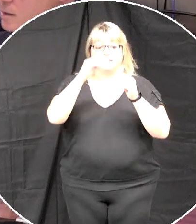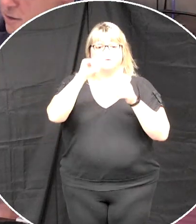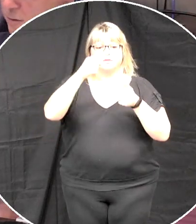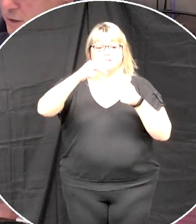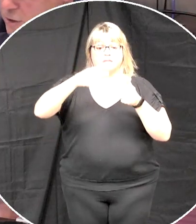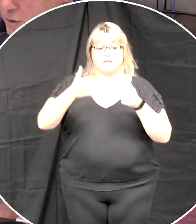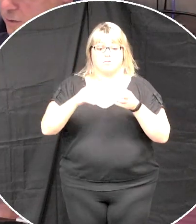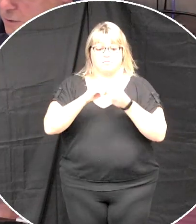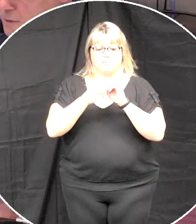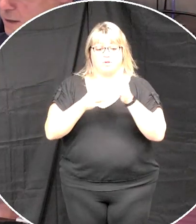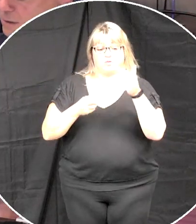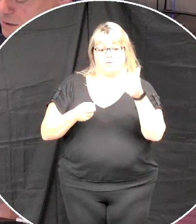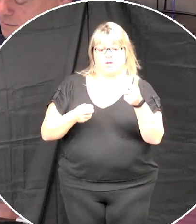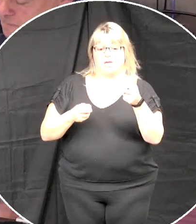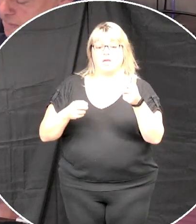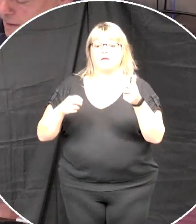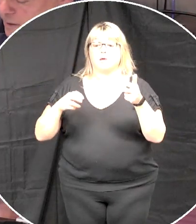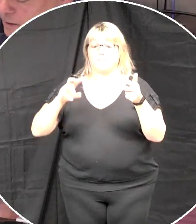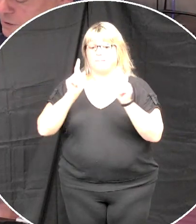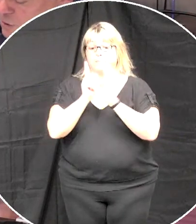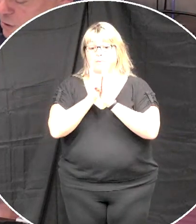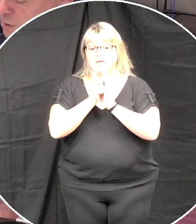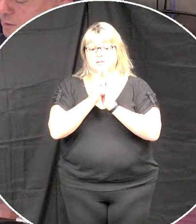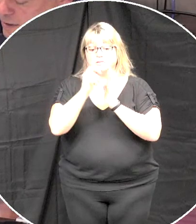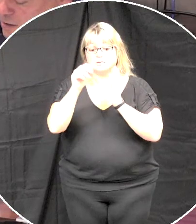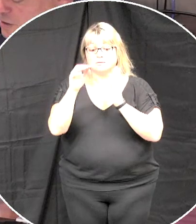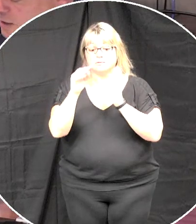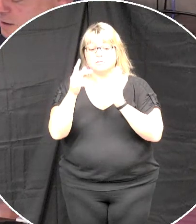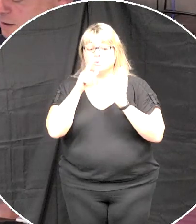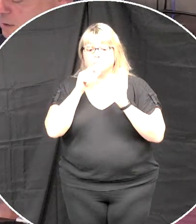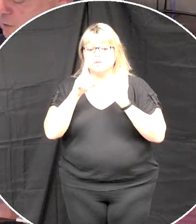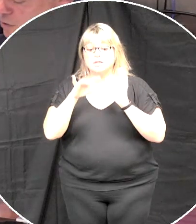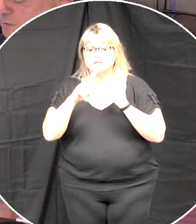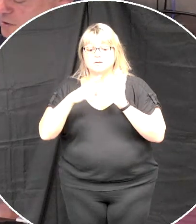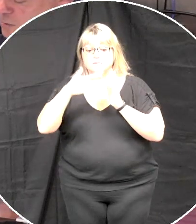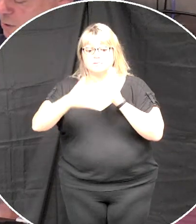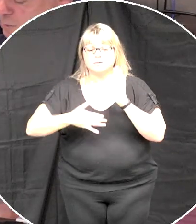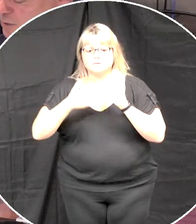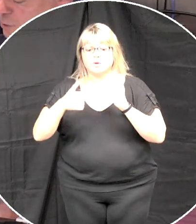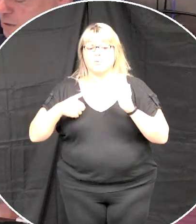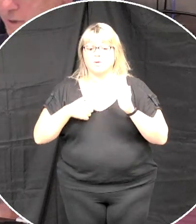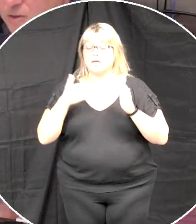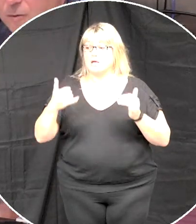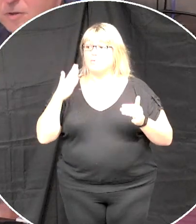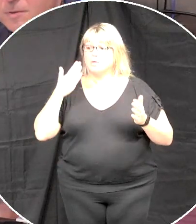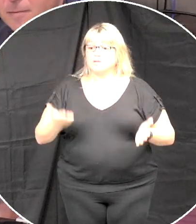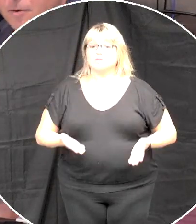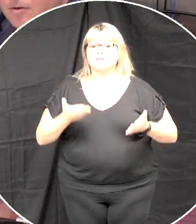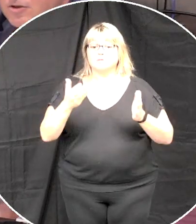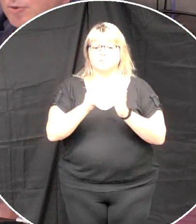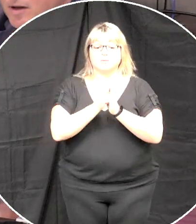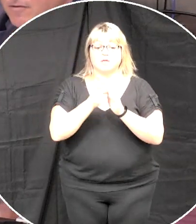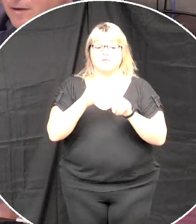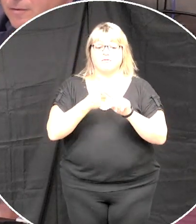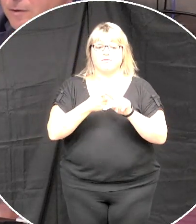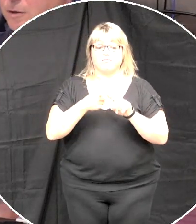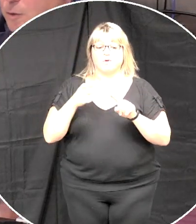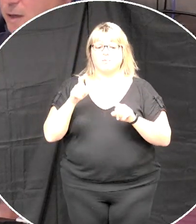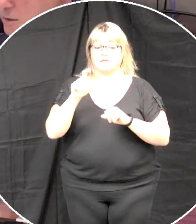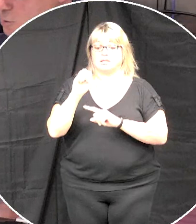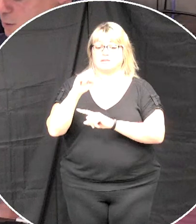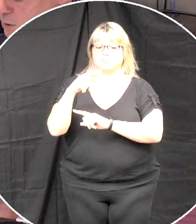is our consideration of the minutes. So as our second order of business, we're going to bring forward our minutes from September